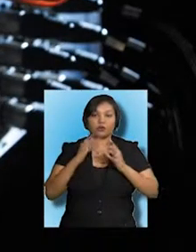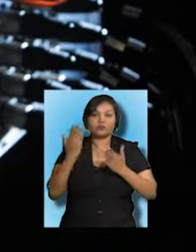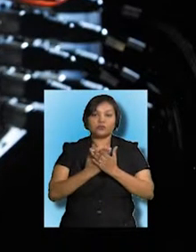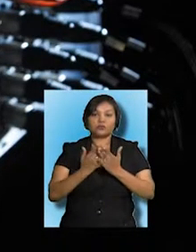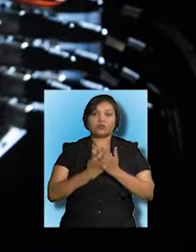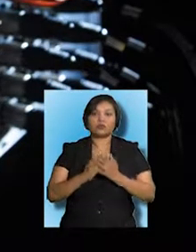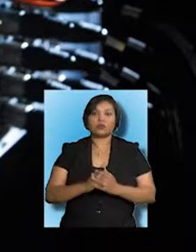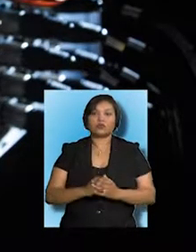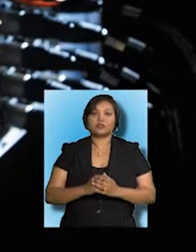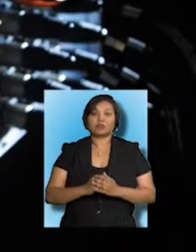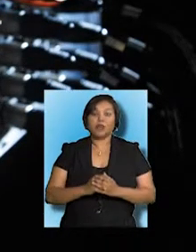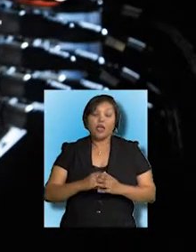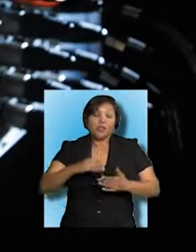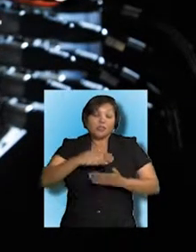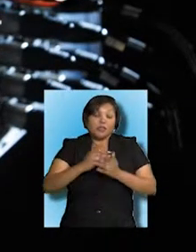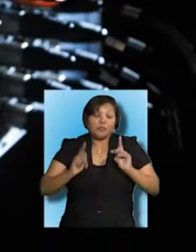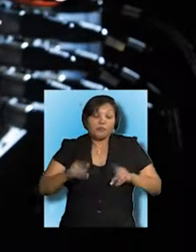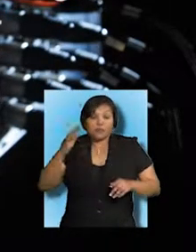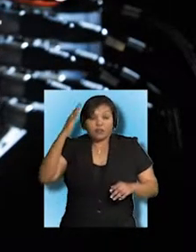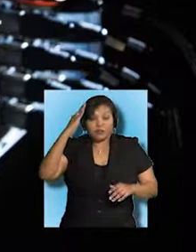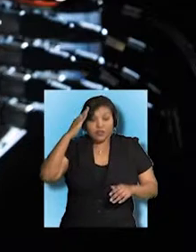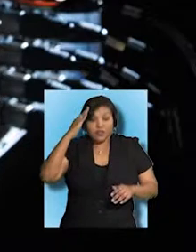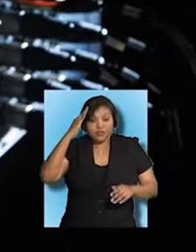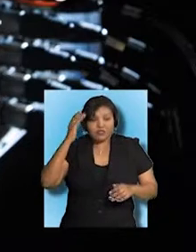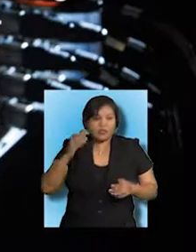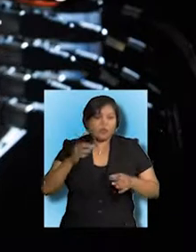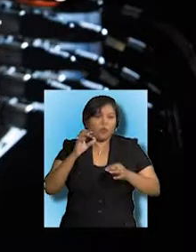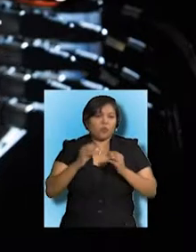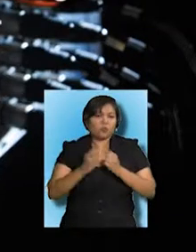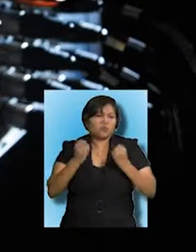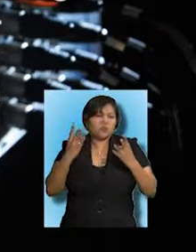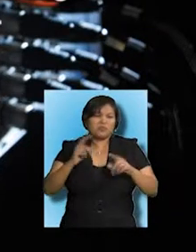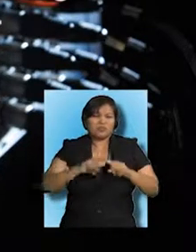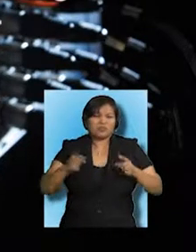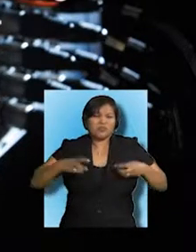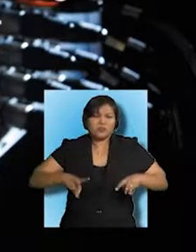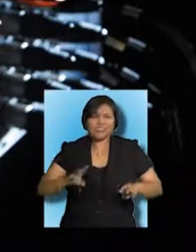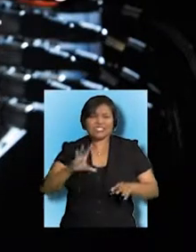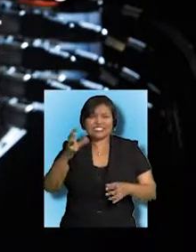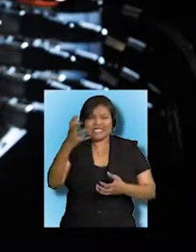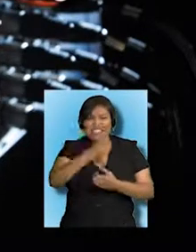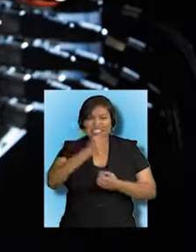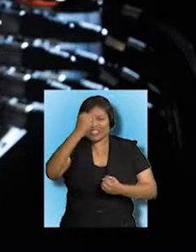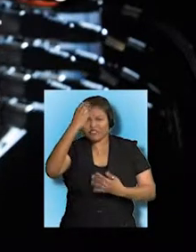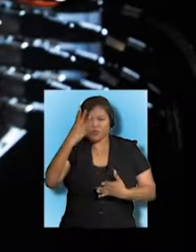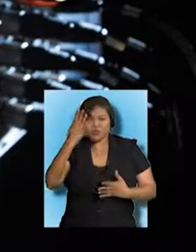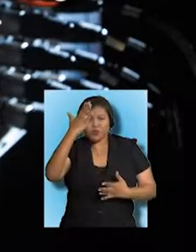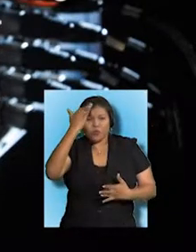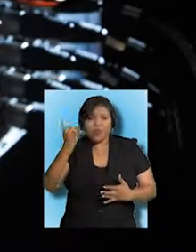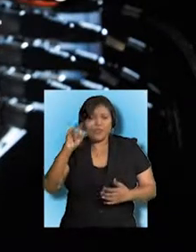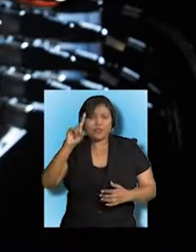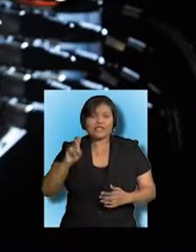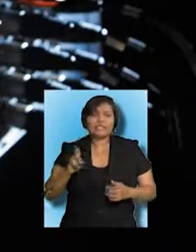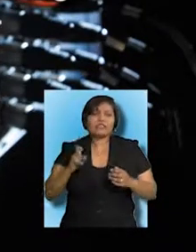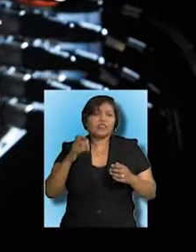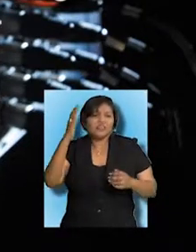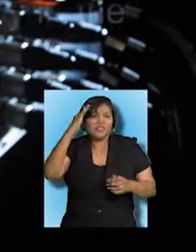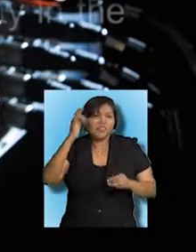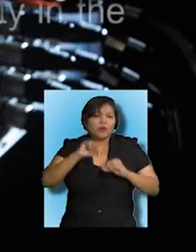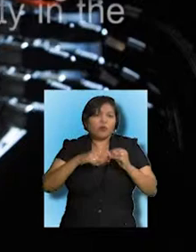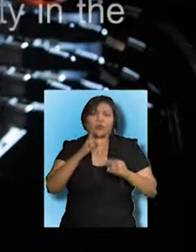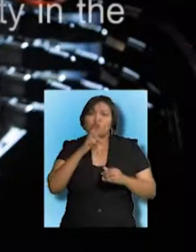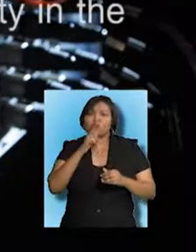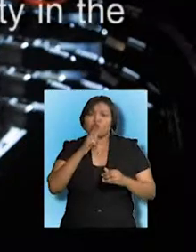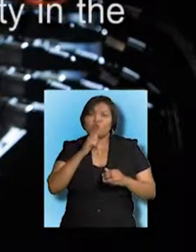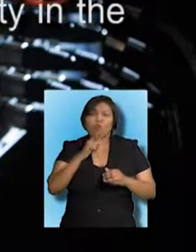argue that with the proliferation of ways to access media, is there still need for concern with regard to media ownership?